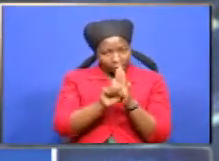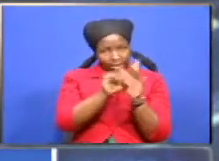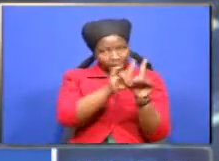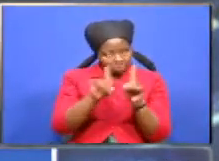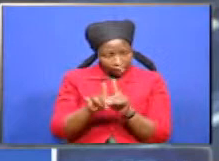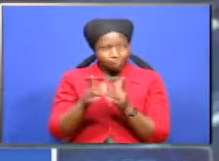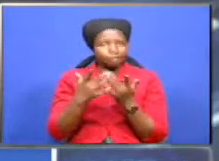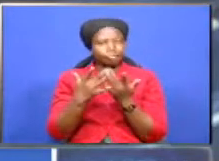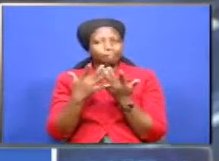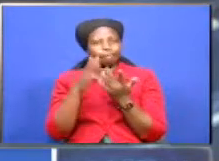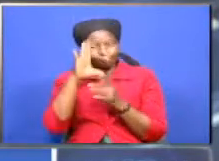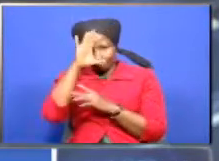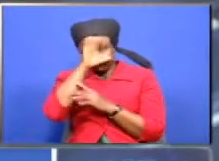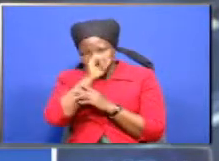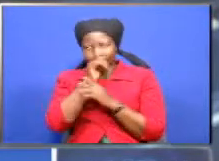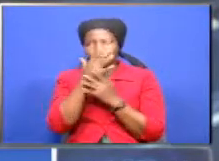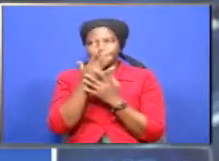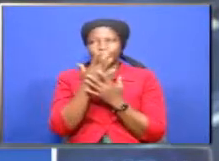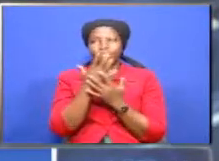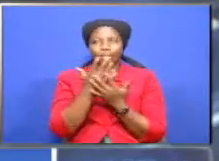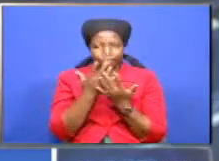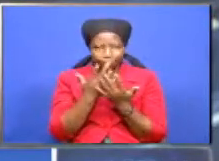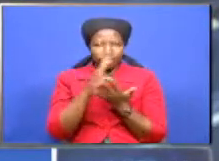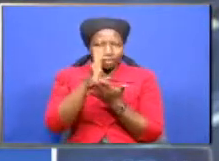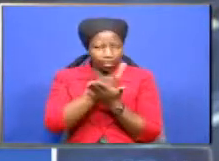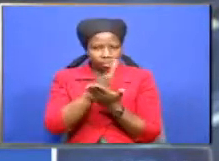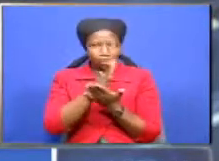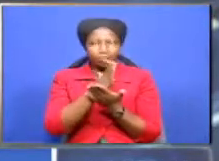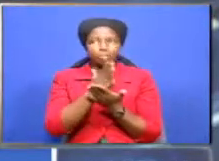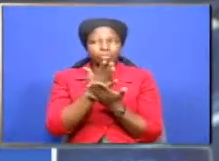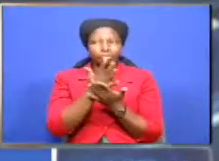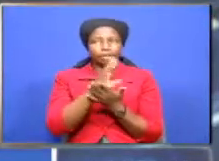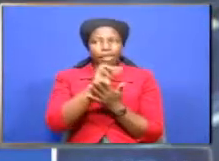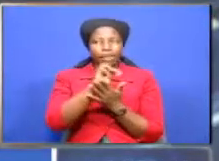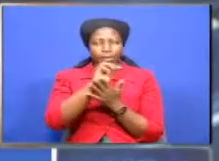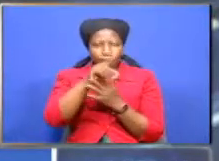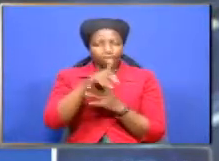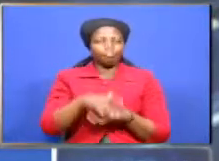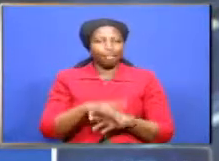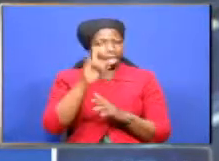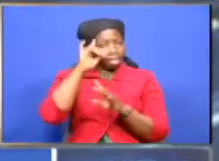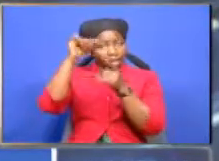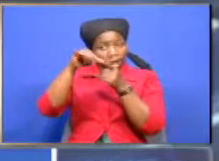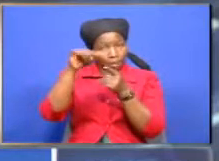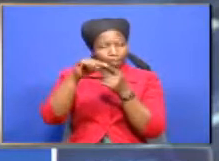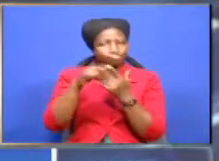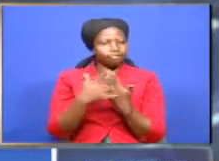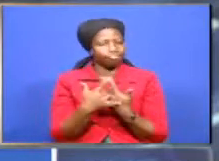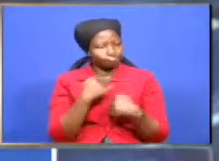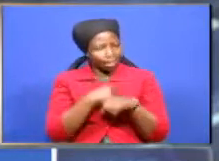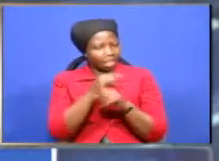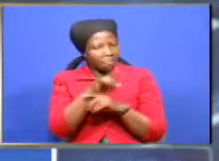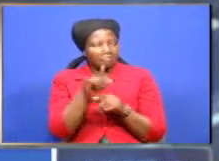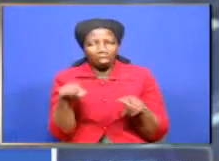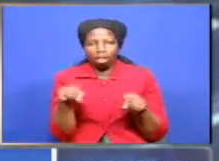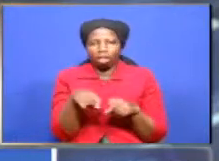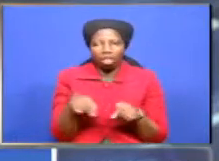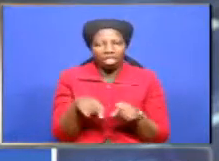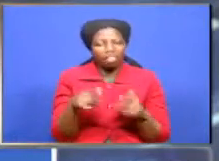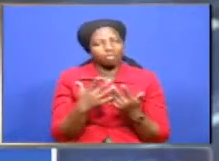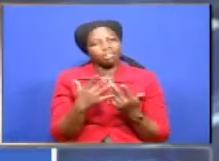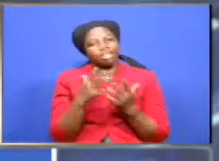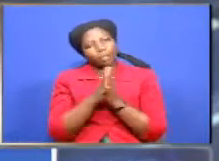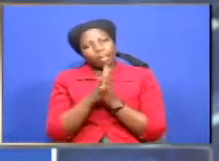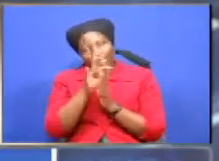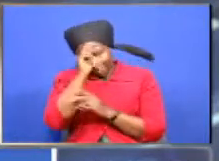at the National Assembly by the ruling outfit is aimed at intimidating them over their stand with respect to its political